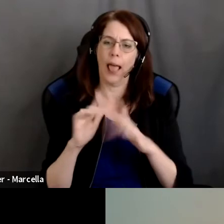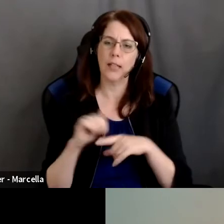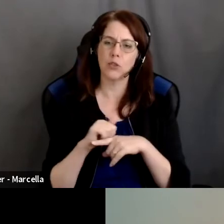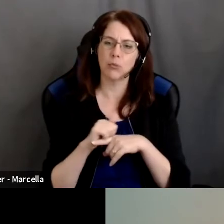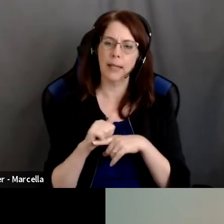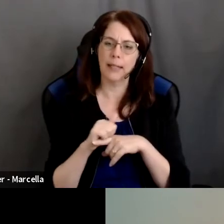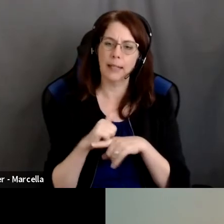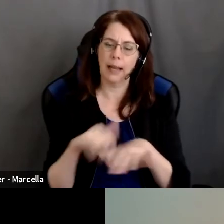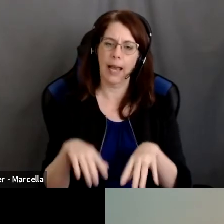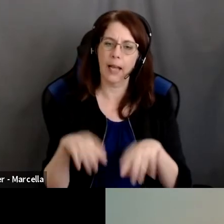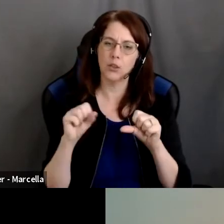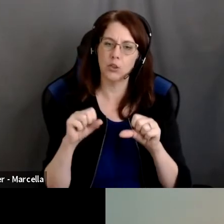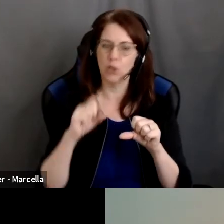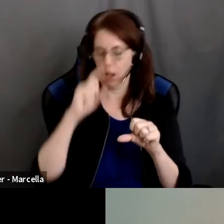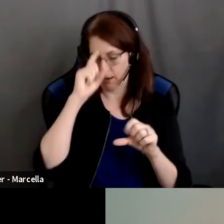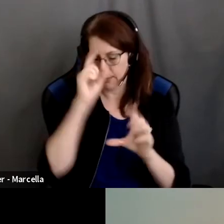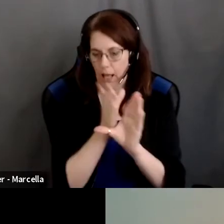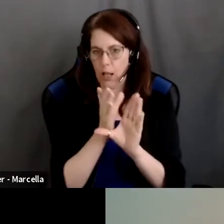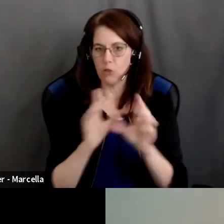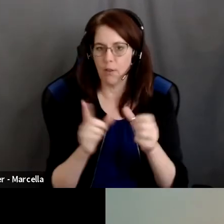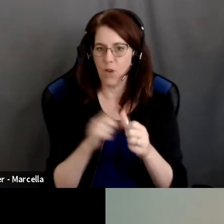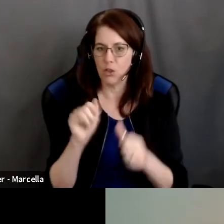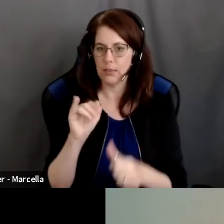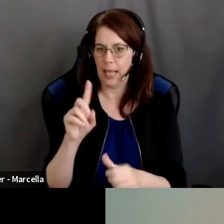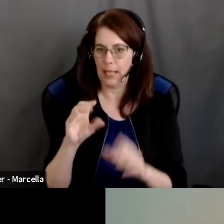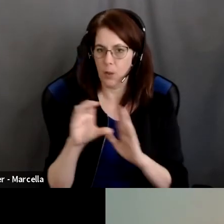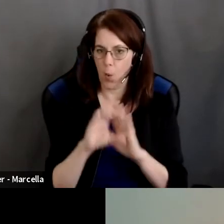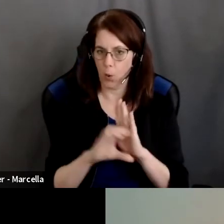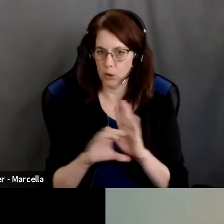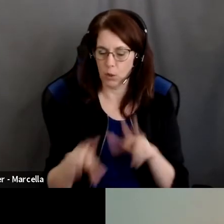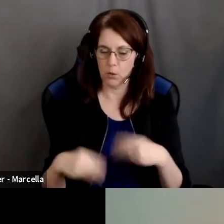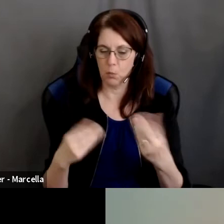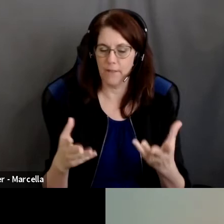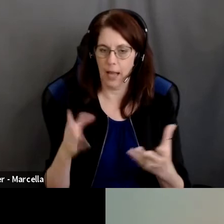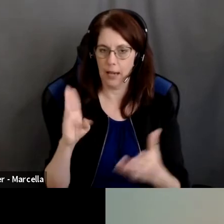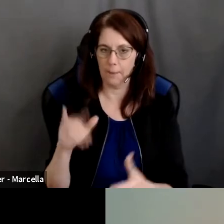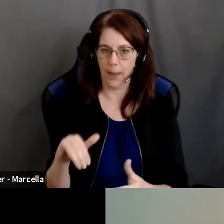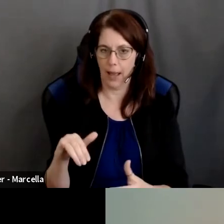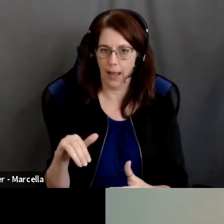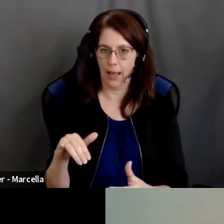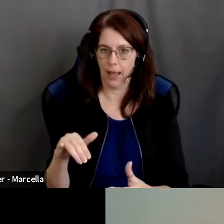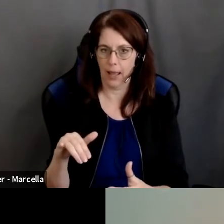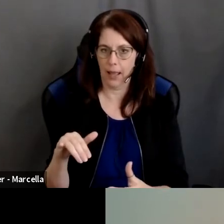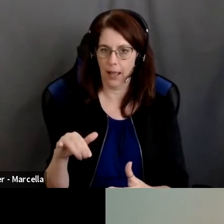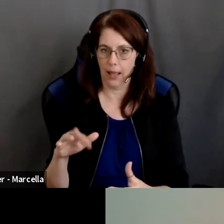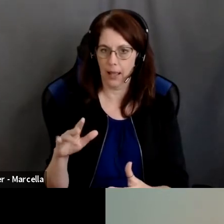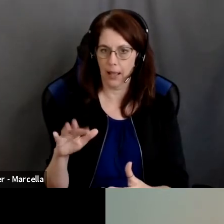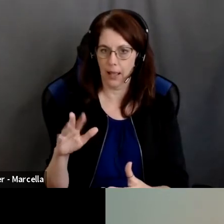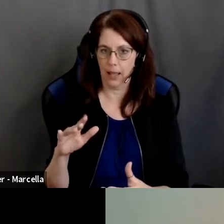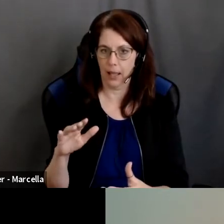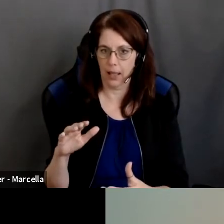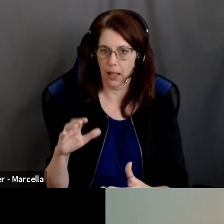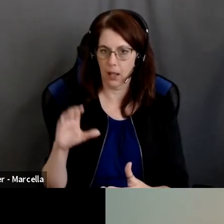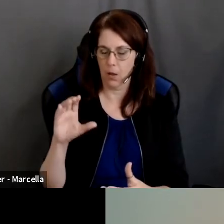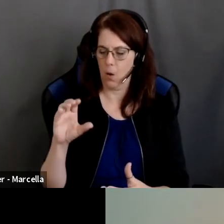I did take a psychological first aid course. It was provided by